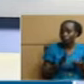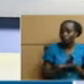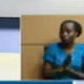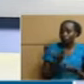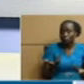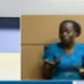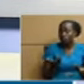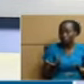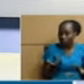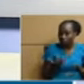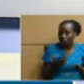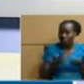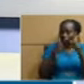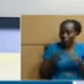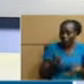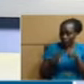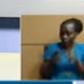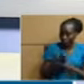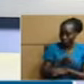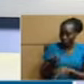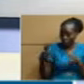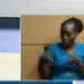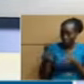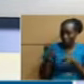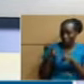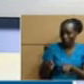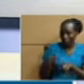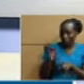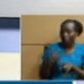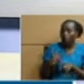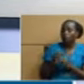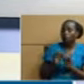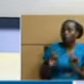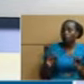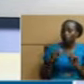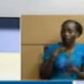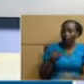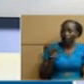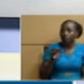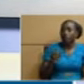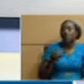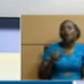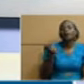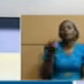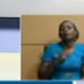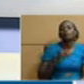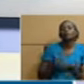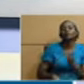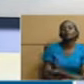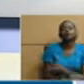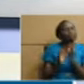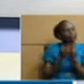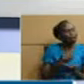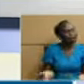poor. The mandatory people we've talked about, if they don't have the mandatory contributions to NSSF, what else do they have? Probably